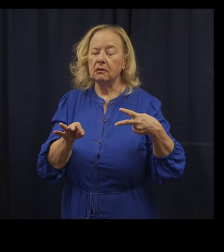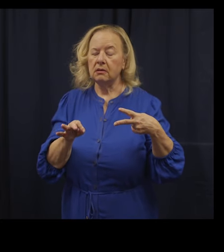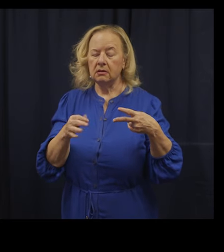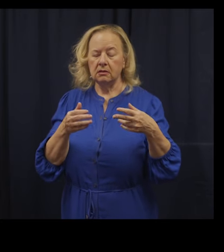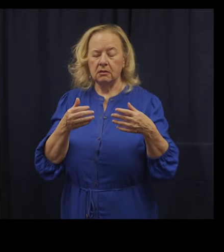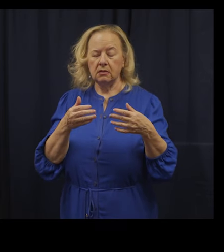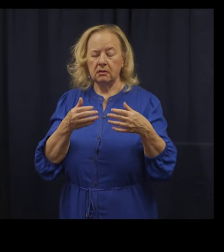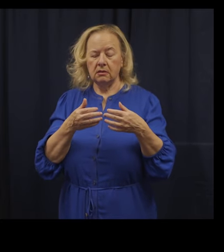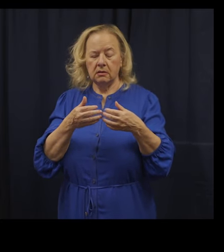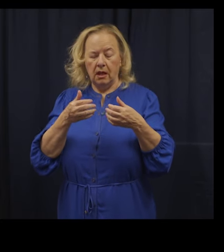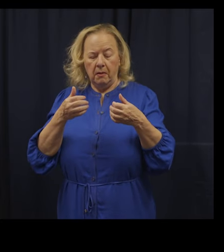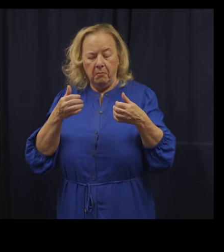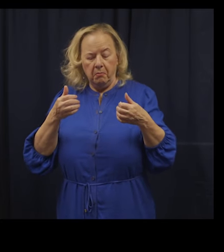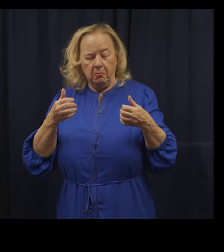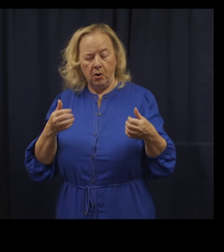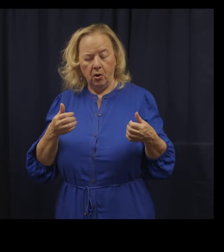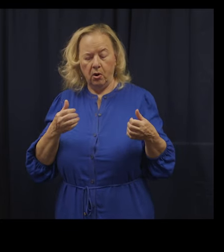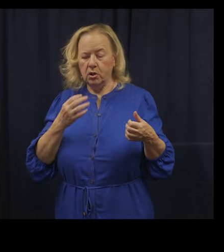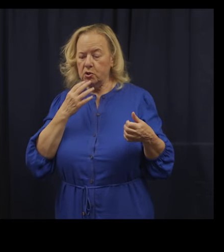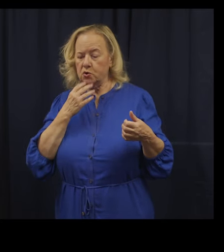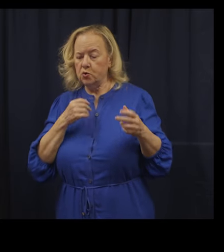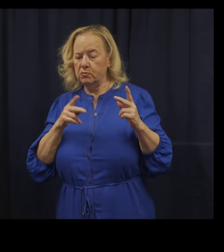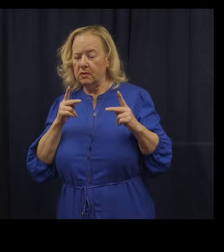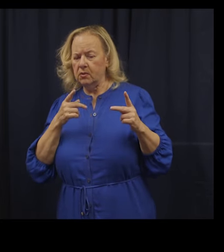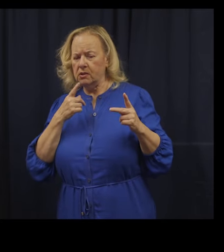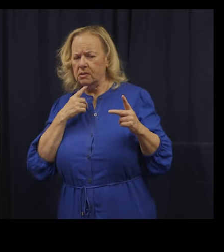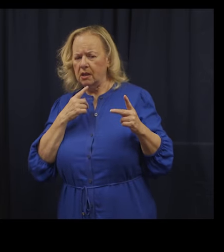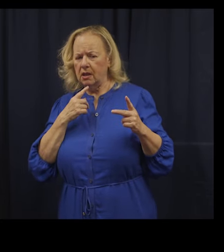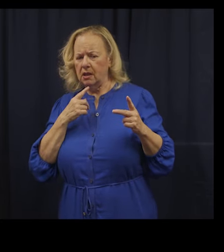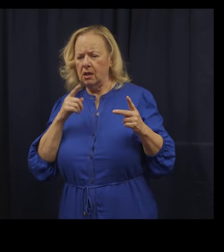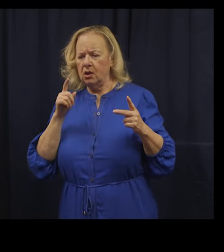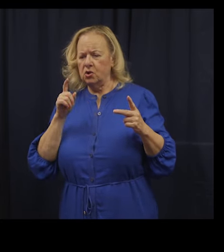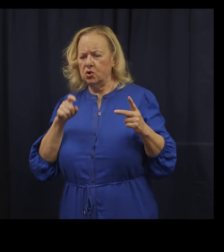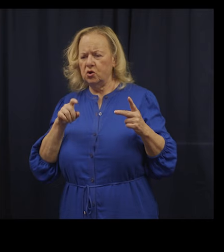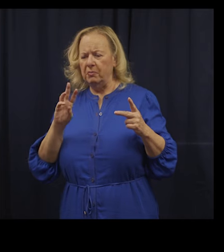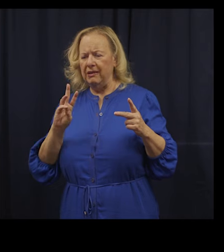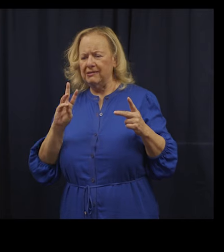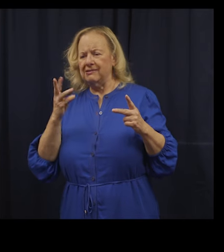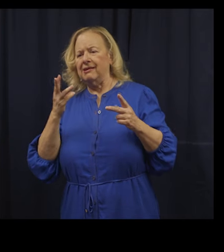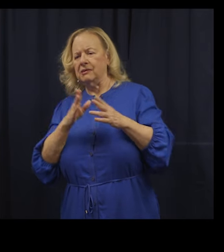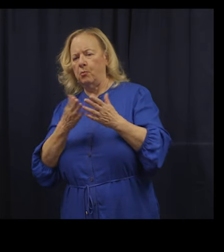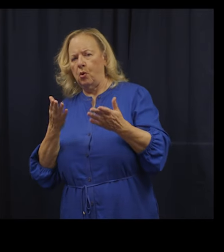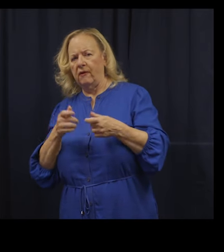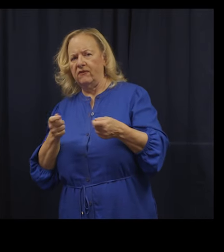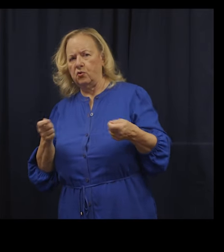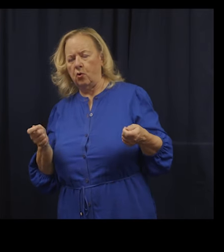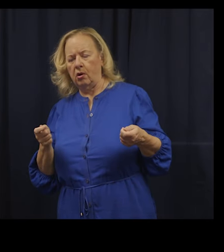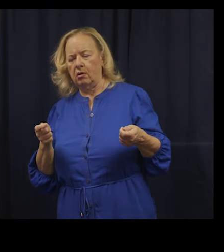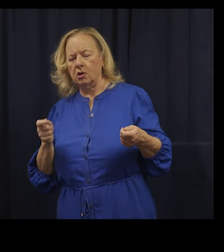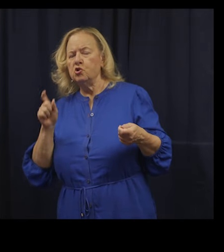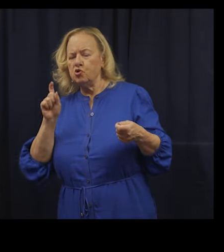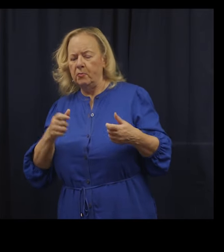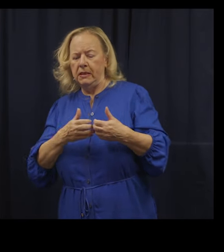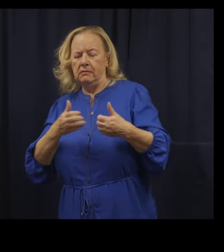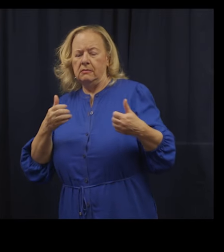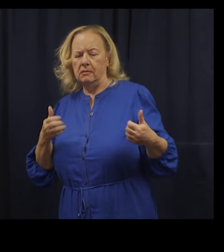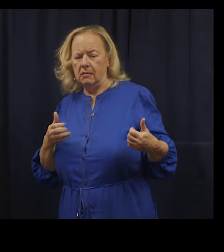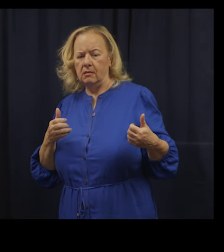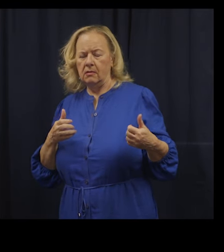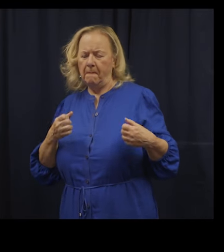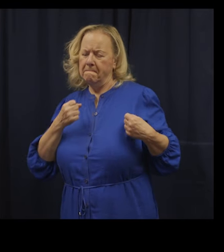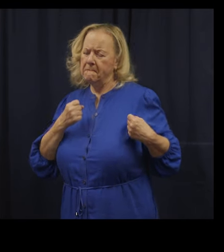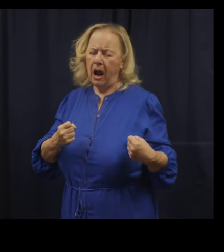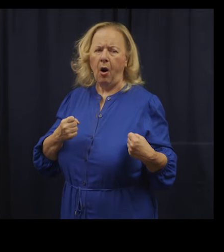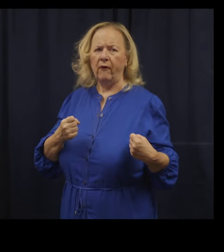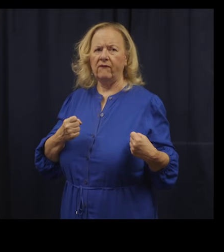apart that the Jews say, by itself, it should be the sixth book of the Torah, because this is so